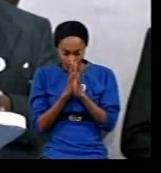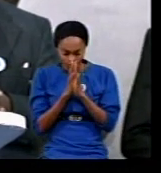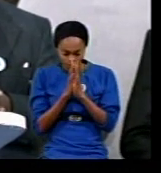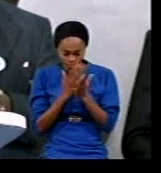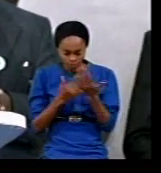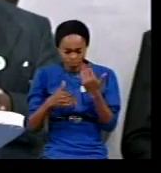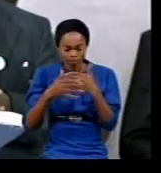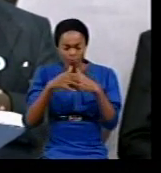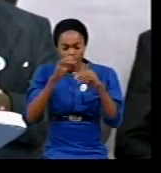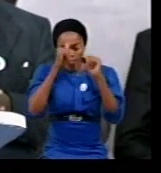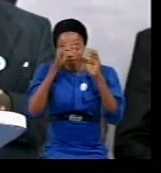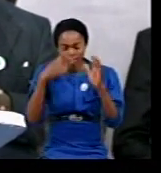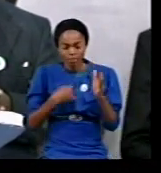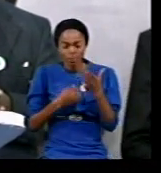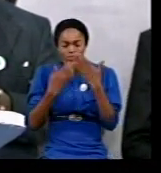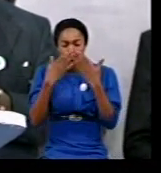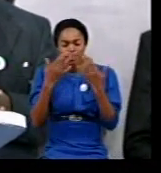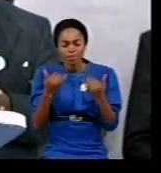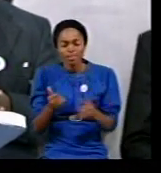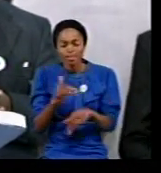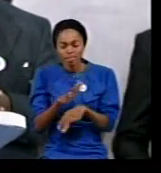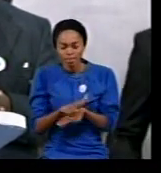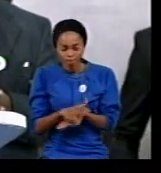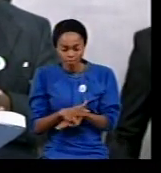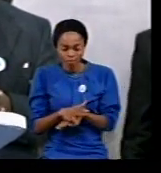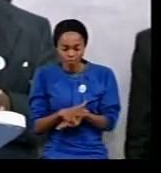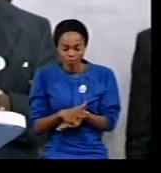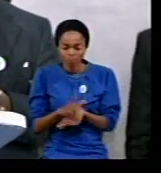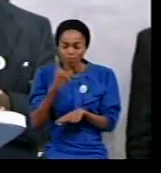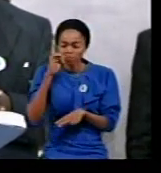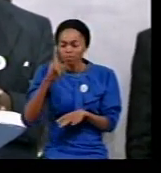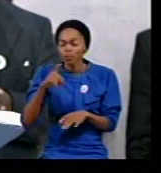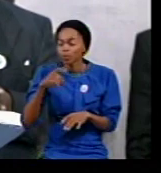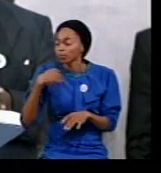the wrong step out. He's putting the wrong foot out.